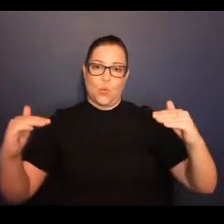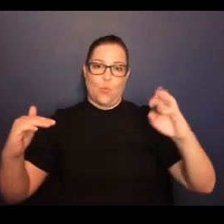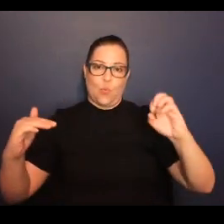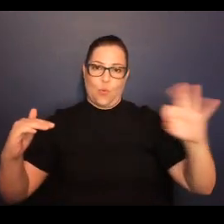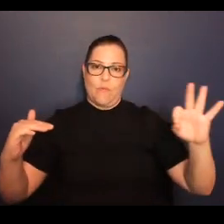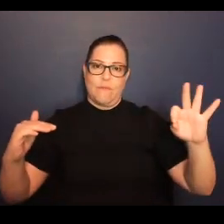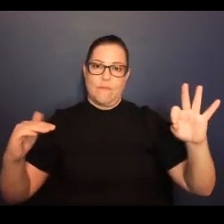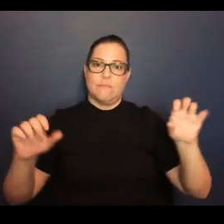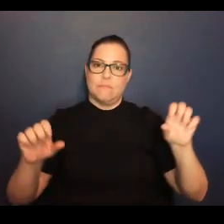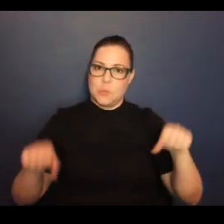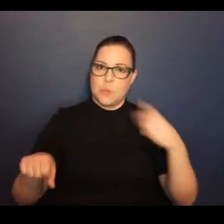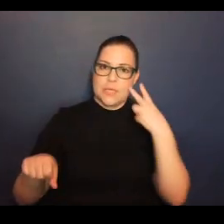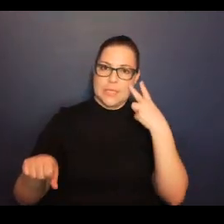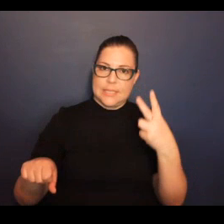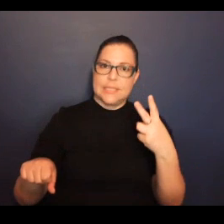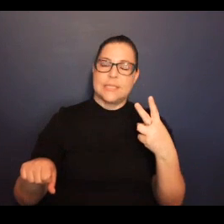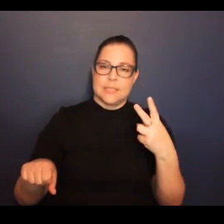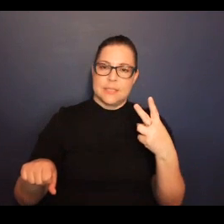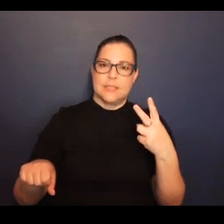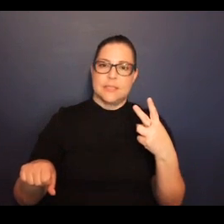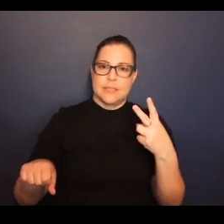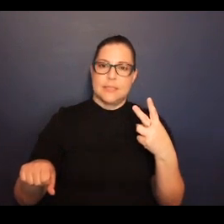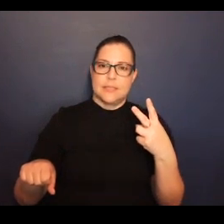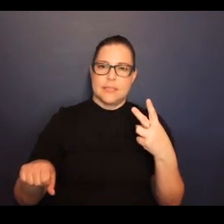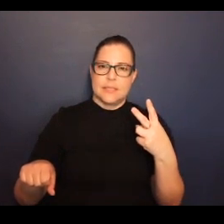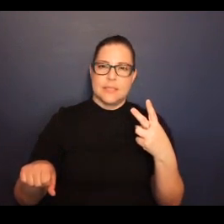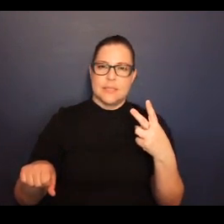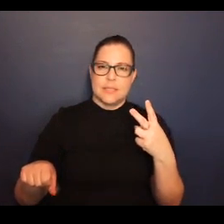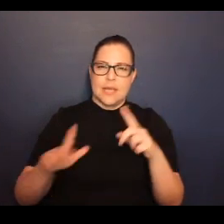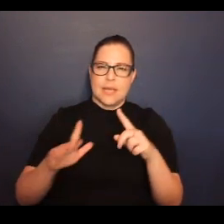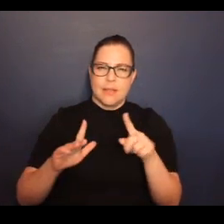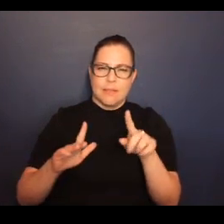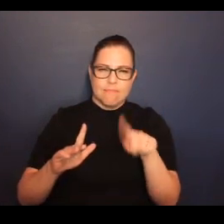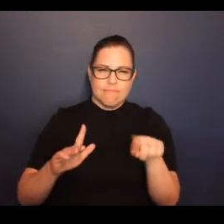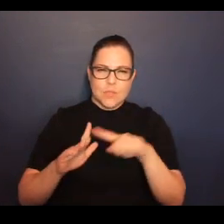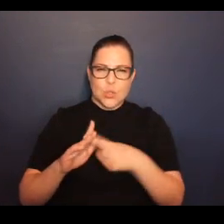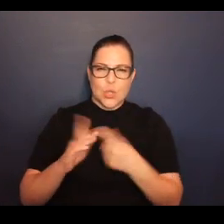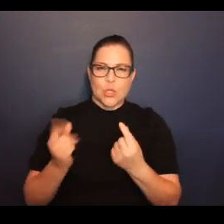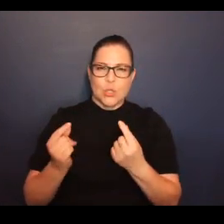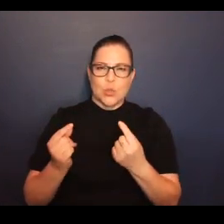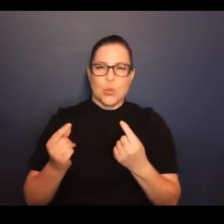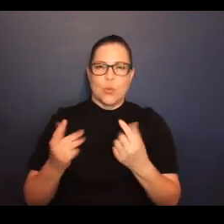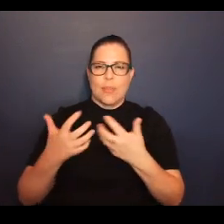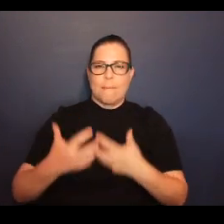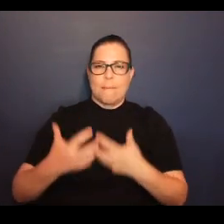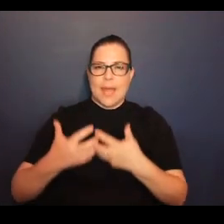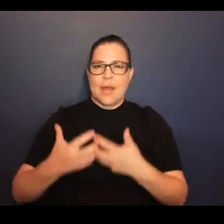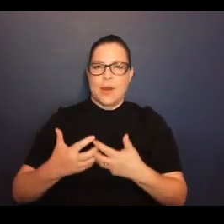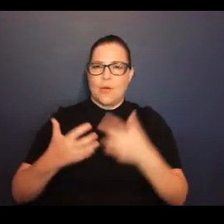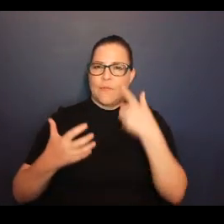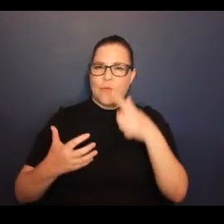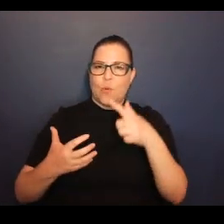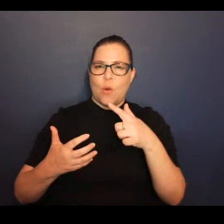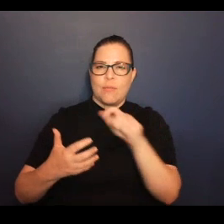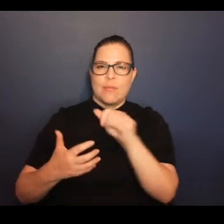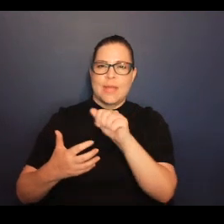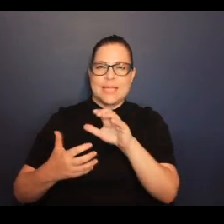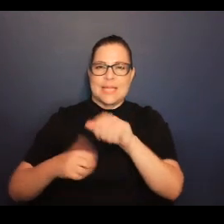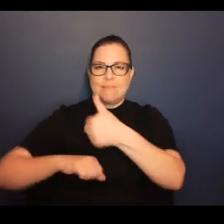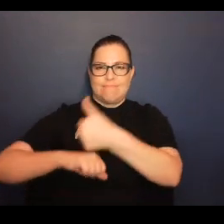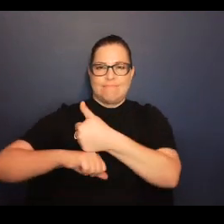see, and here they are starting to do the mechanical for the condensing units for the stands on the